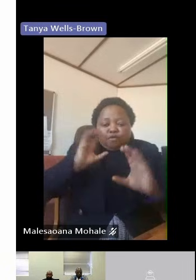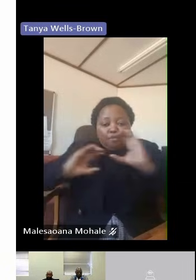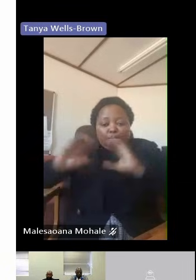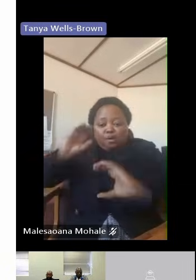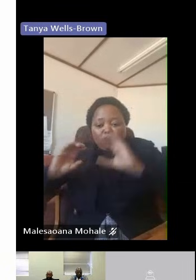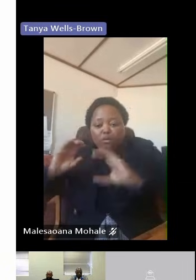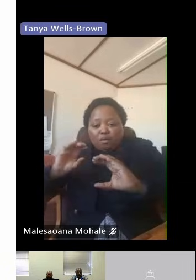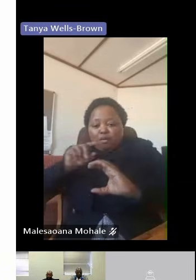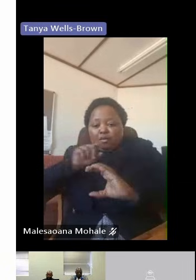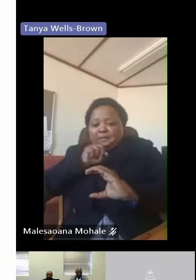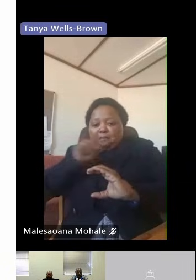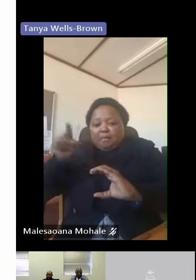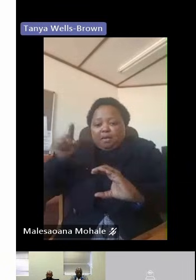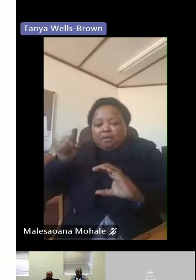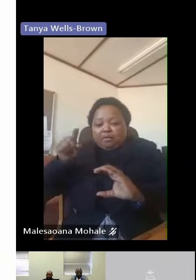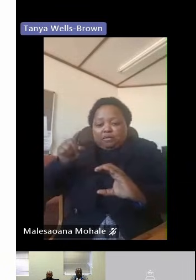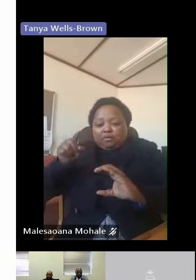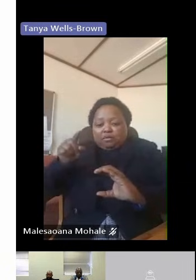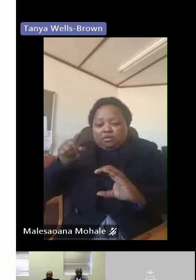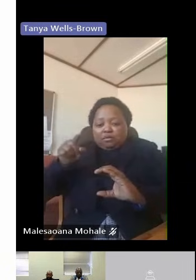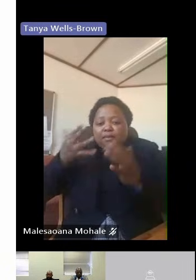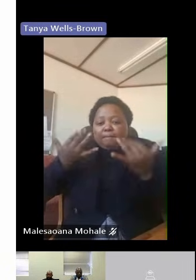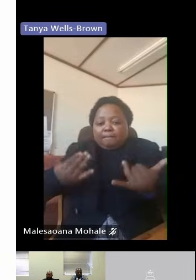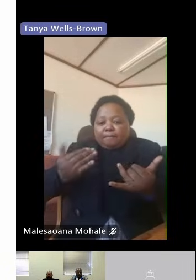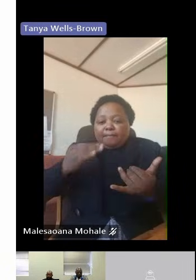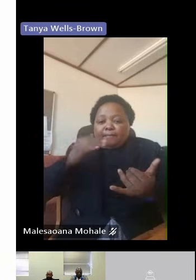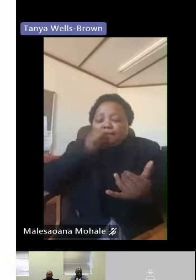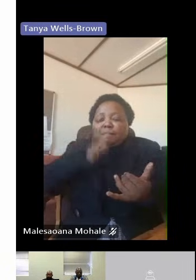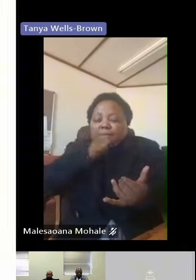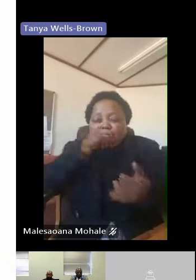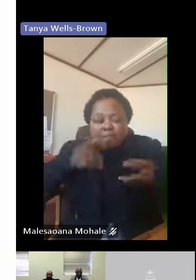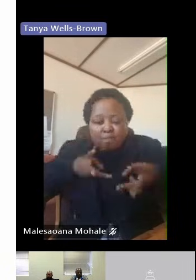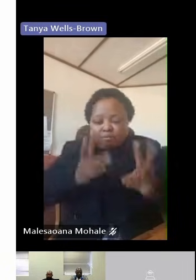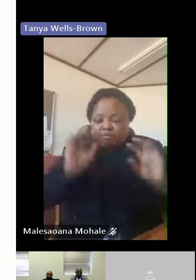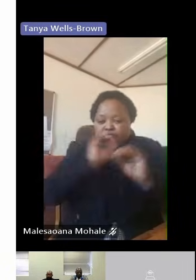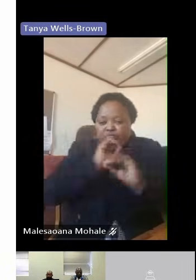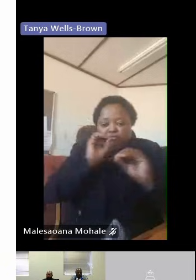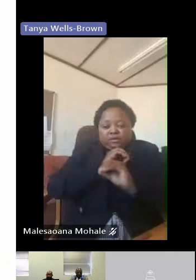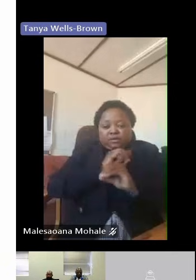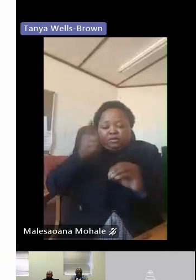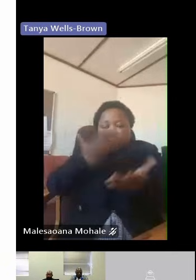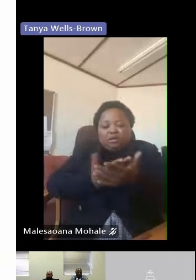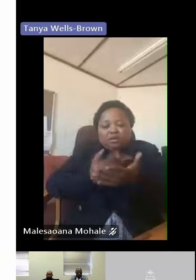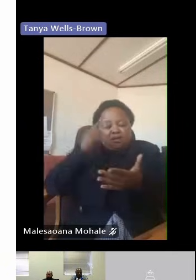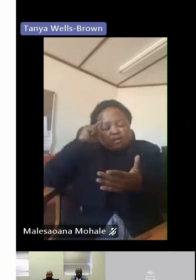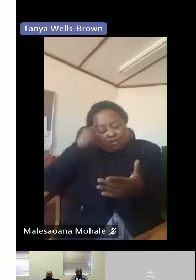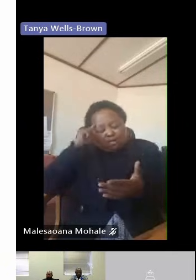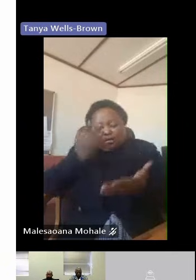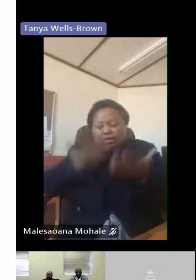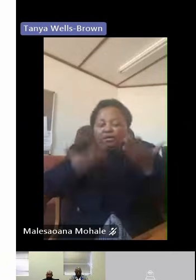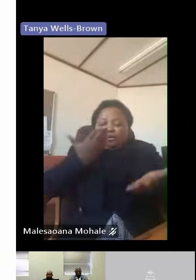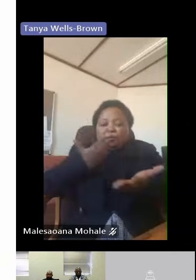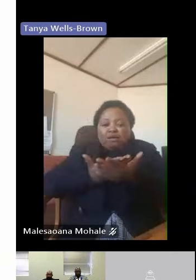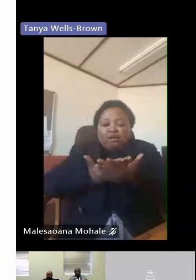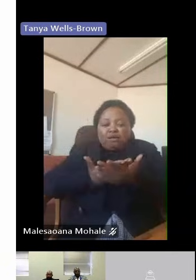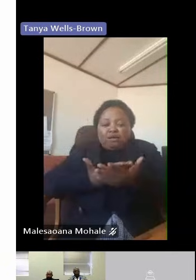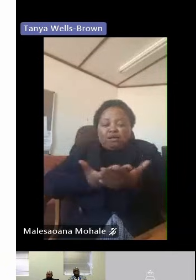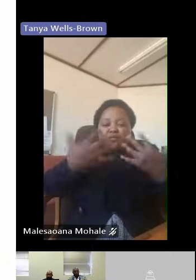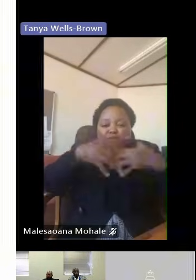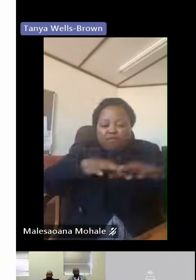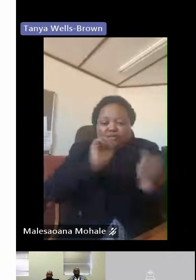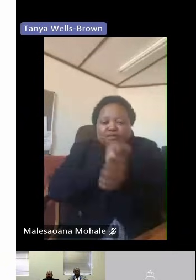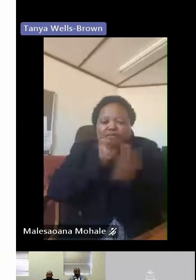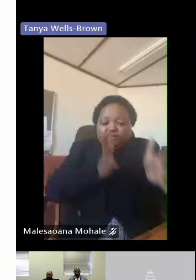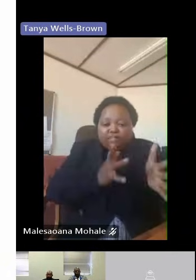not necessarily the most confidential way. So there needs to be ways that think about how do people involved in a survivor response